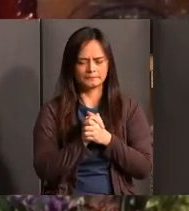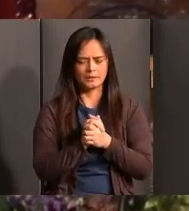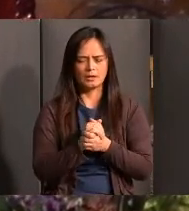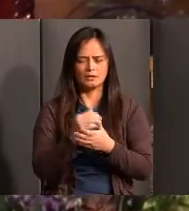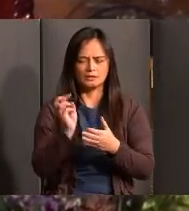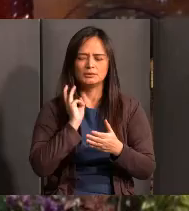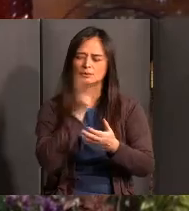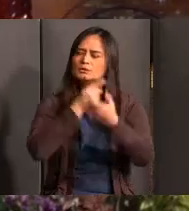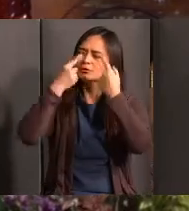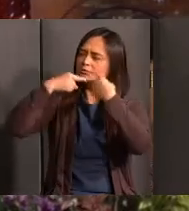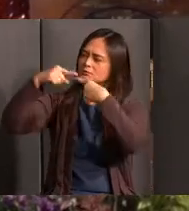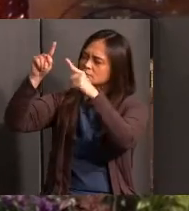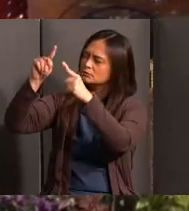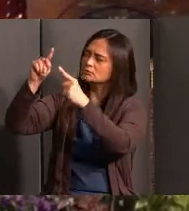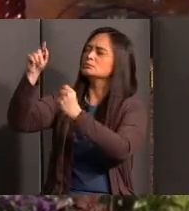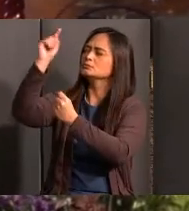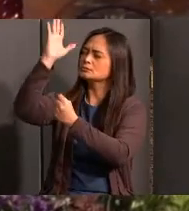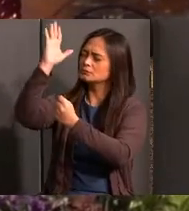we come to you, dear God.